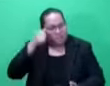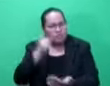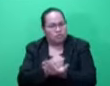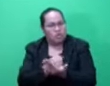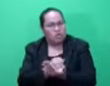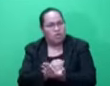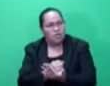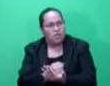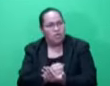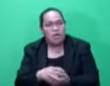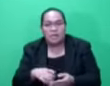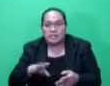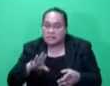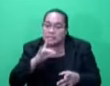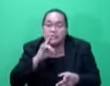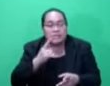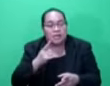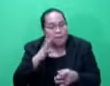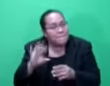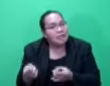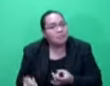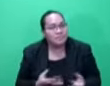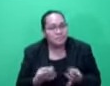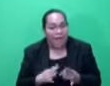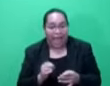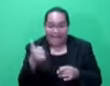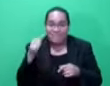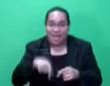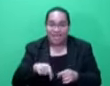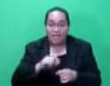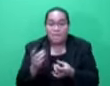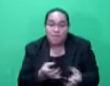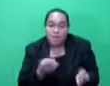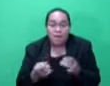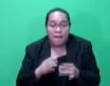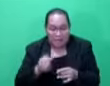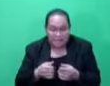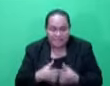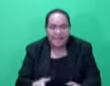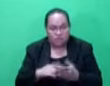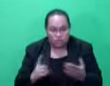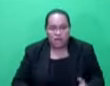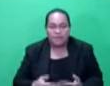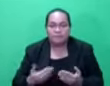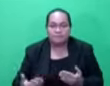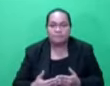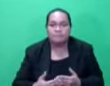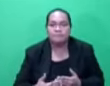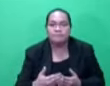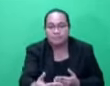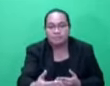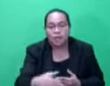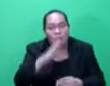pass, but we must be prepared for what comes after this. The preparation has to start today, and I would hope